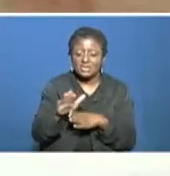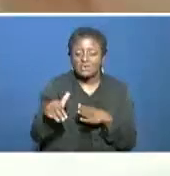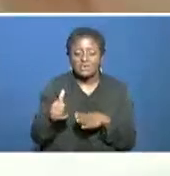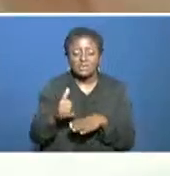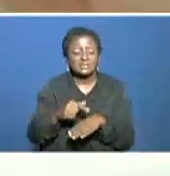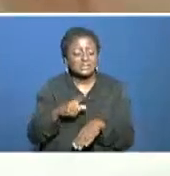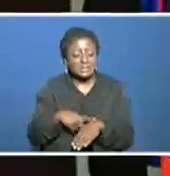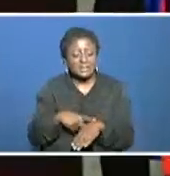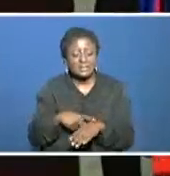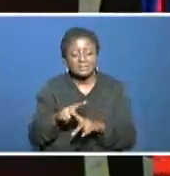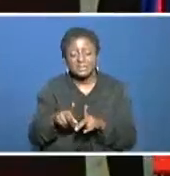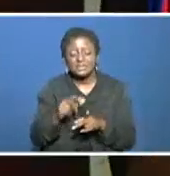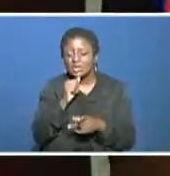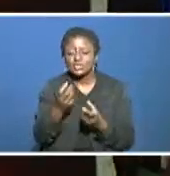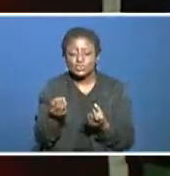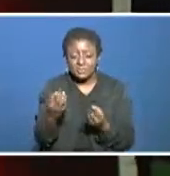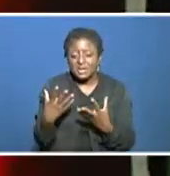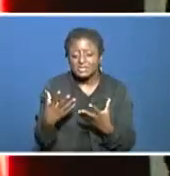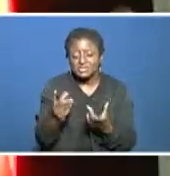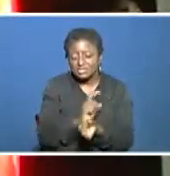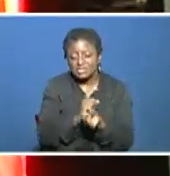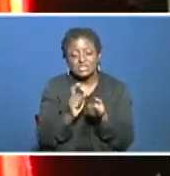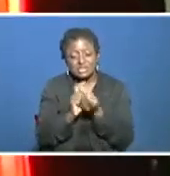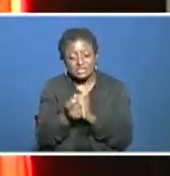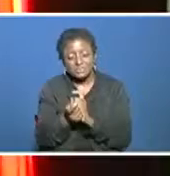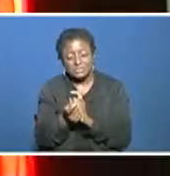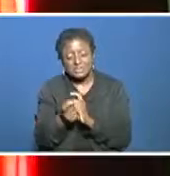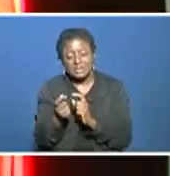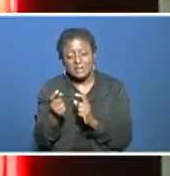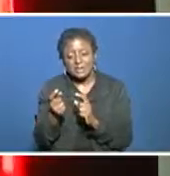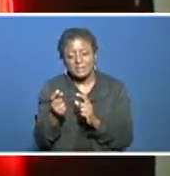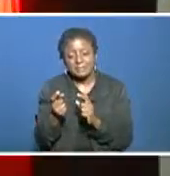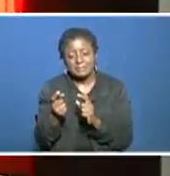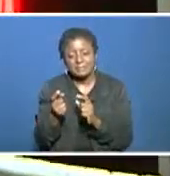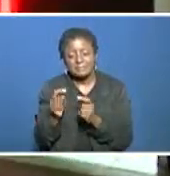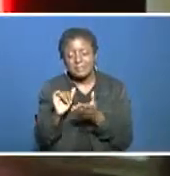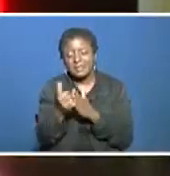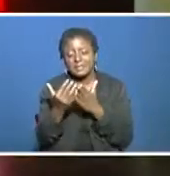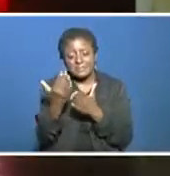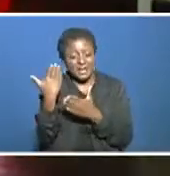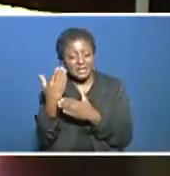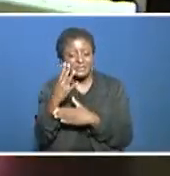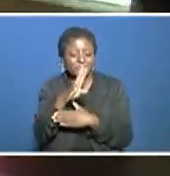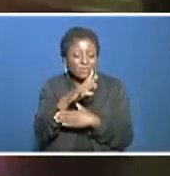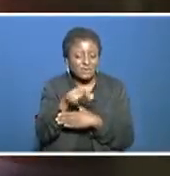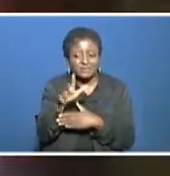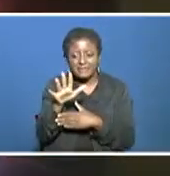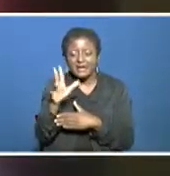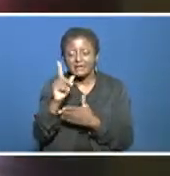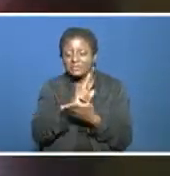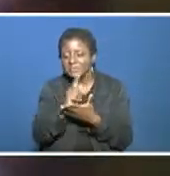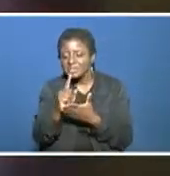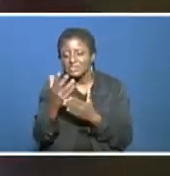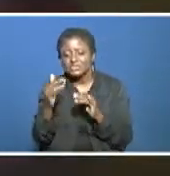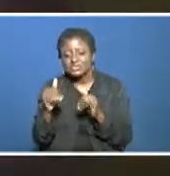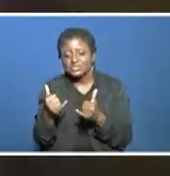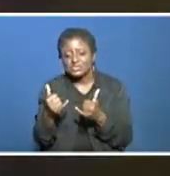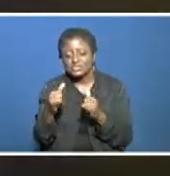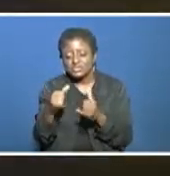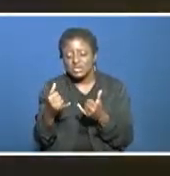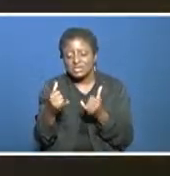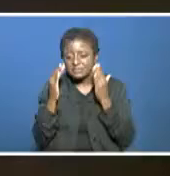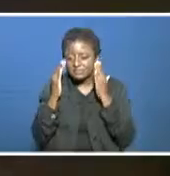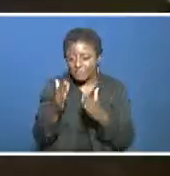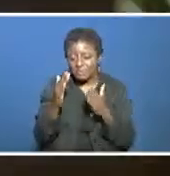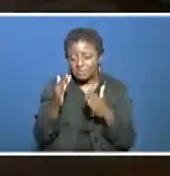adjustment. But again, like he said, these last, 4 or 5 weeks in particular, just kind of buckling down